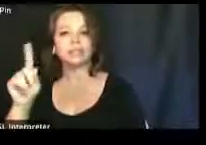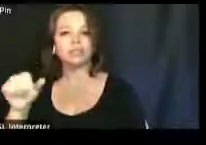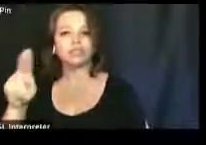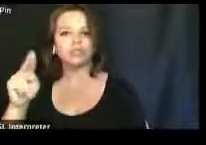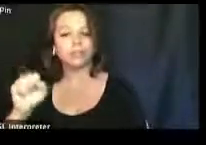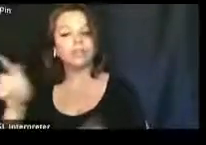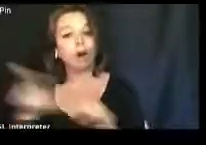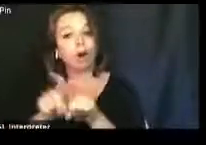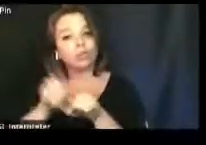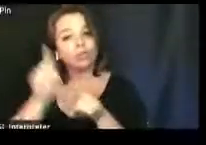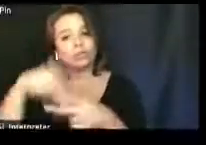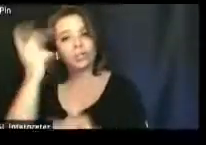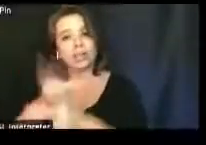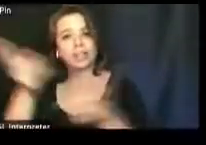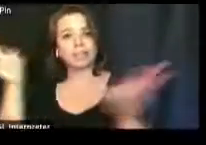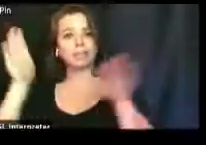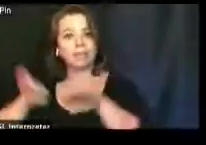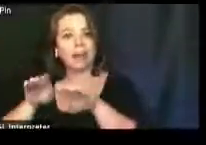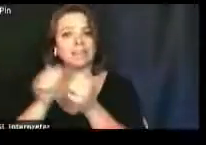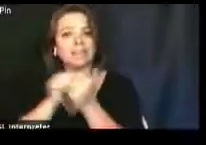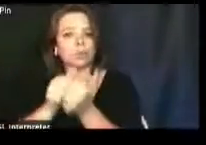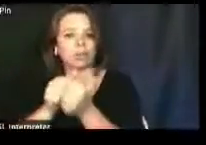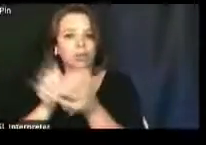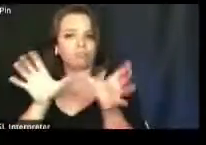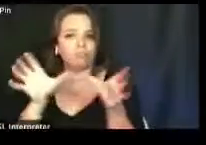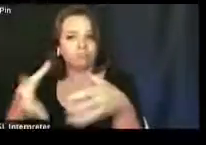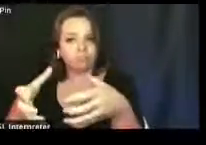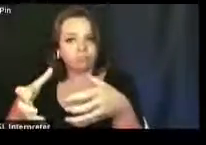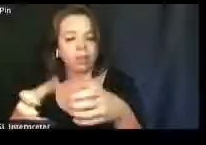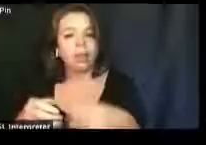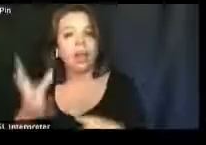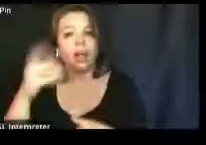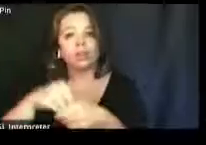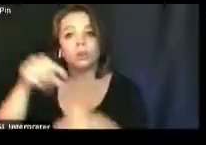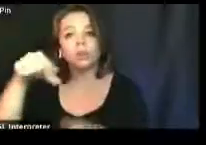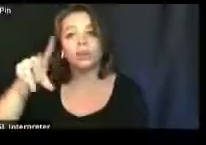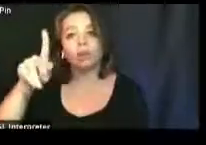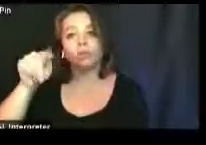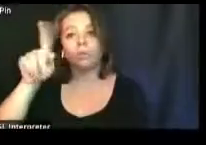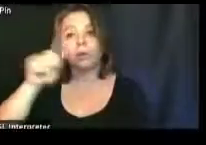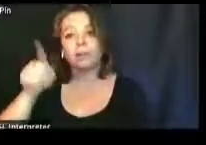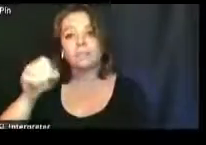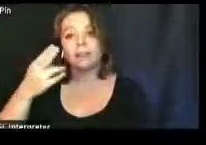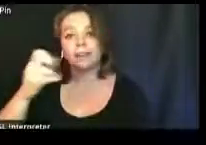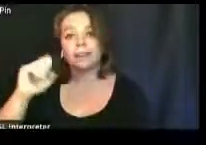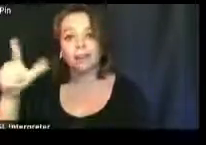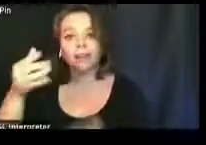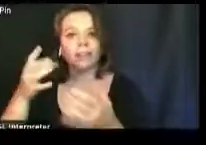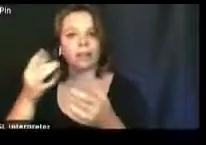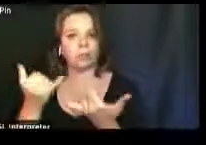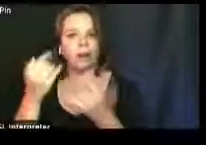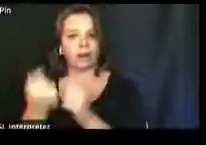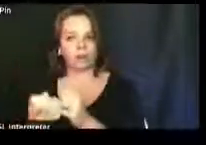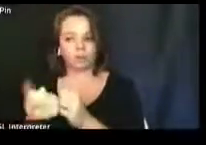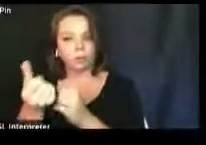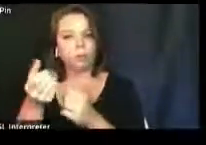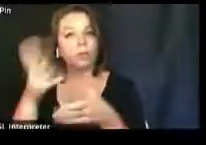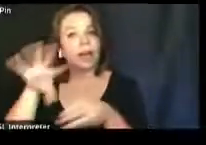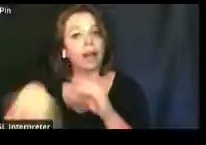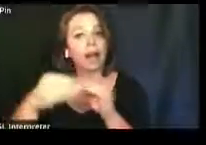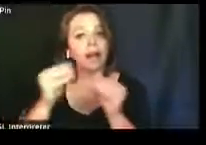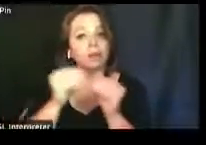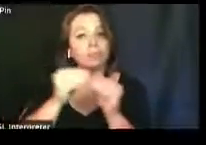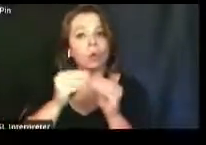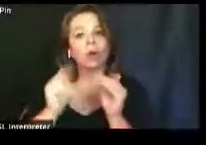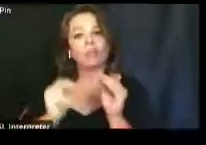the parts of Lancaster and Quartz Hill that are currently excluded, and by adding more of the northern part of San Fernando